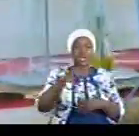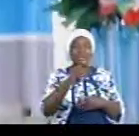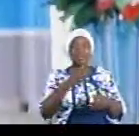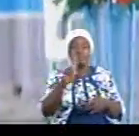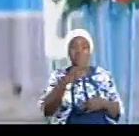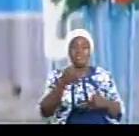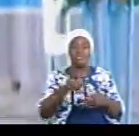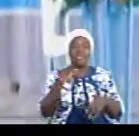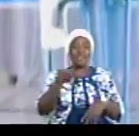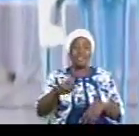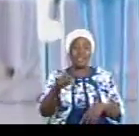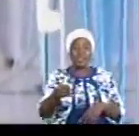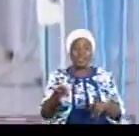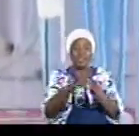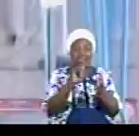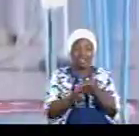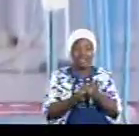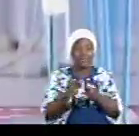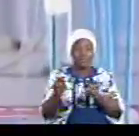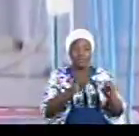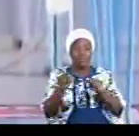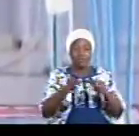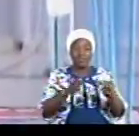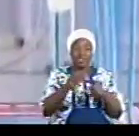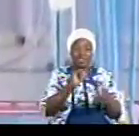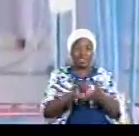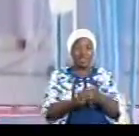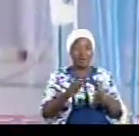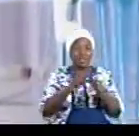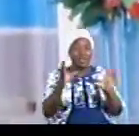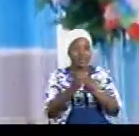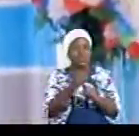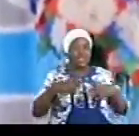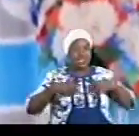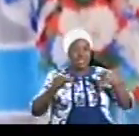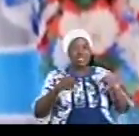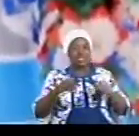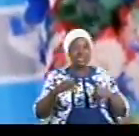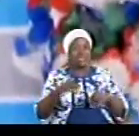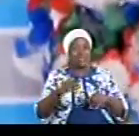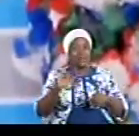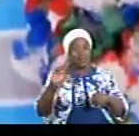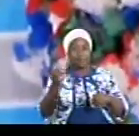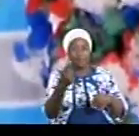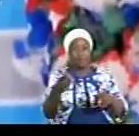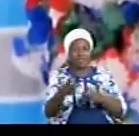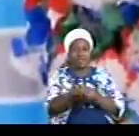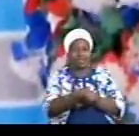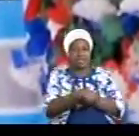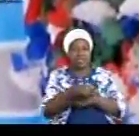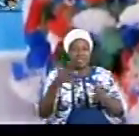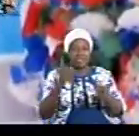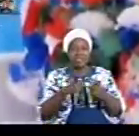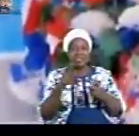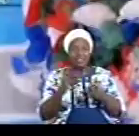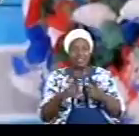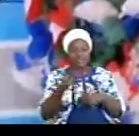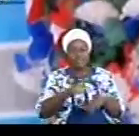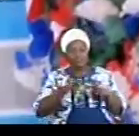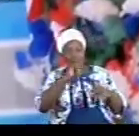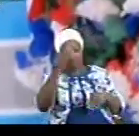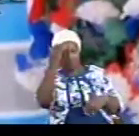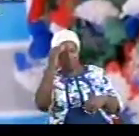now I got my healing in the first day I was ignorant they suffered there are three repeated I carried my healing and that said